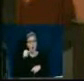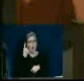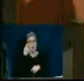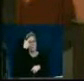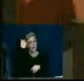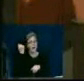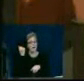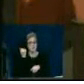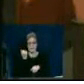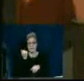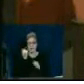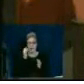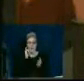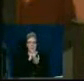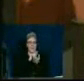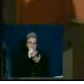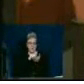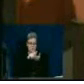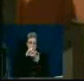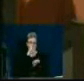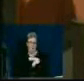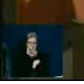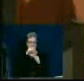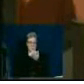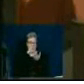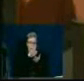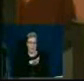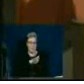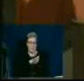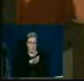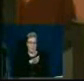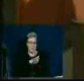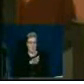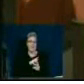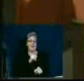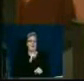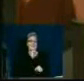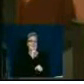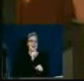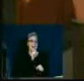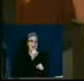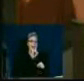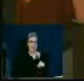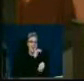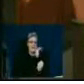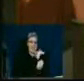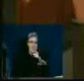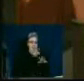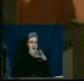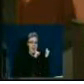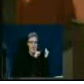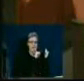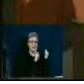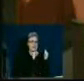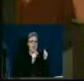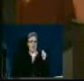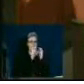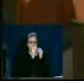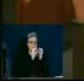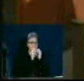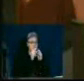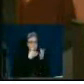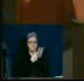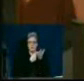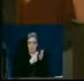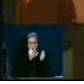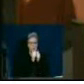because that was written on that document that wasn't on there the night that we left. And it wasn't consulted with the board. It wasn't